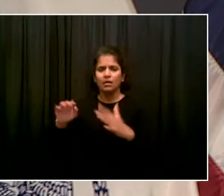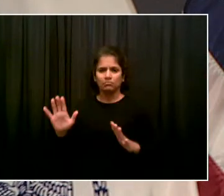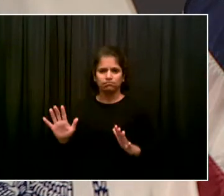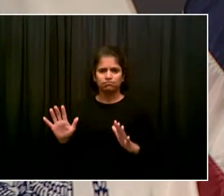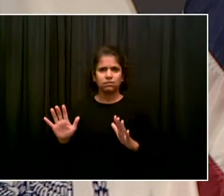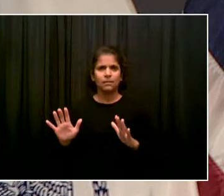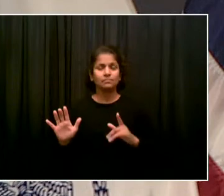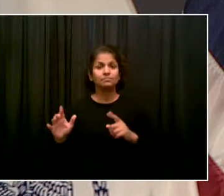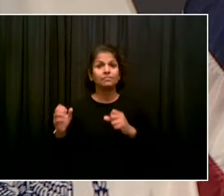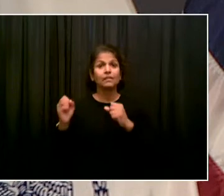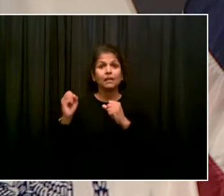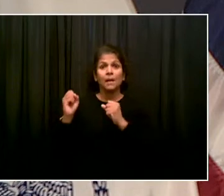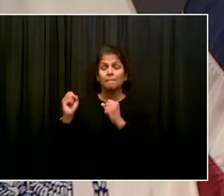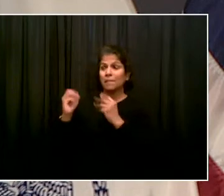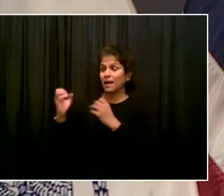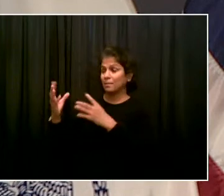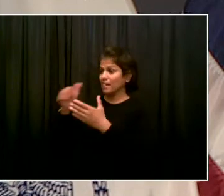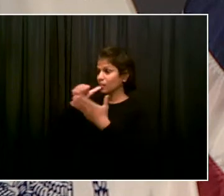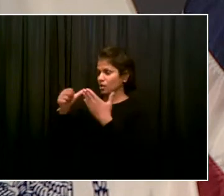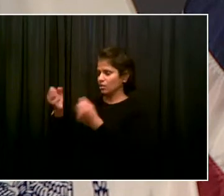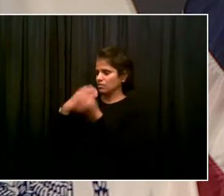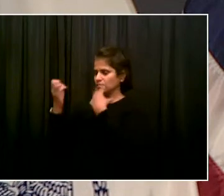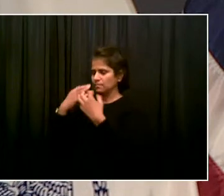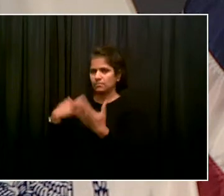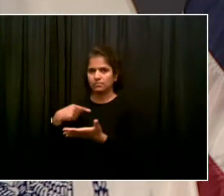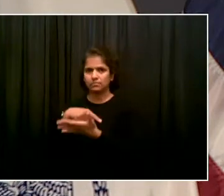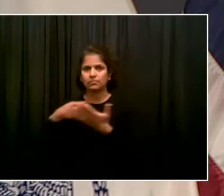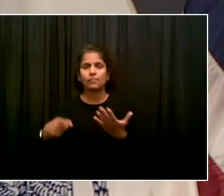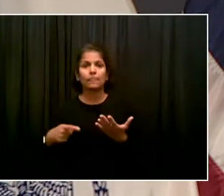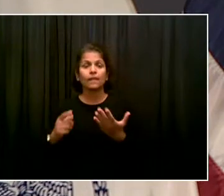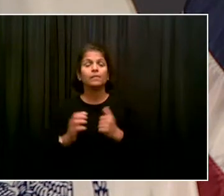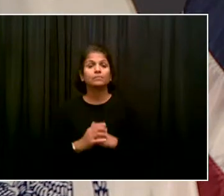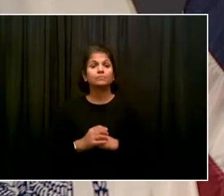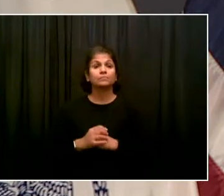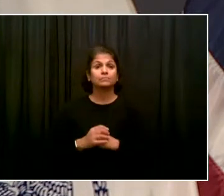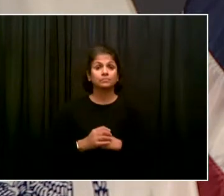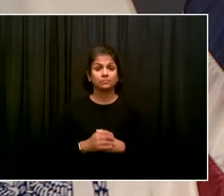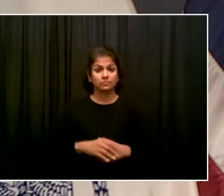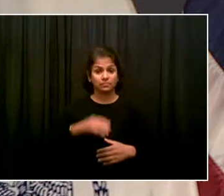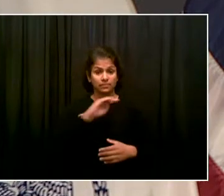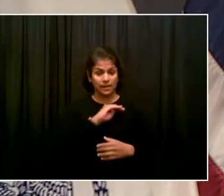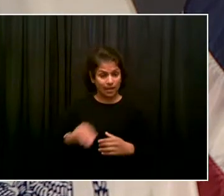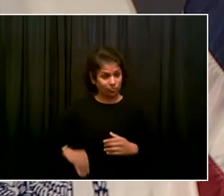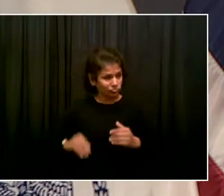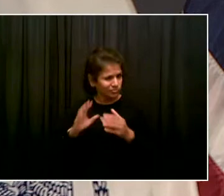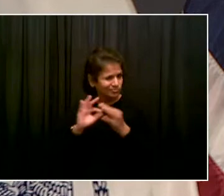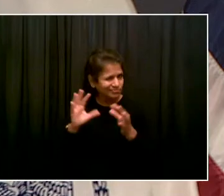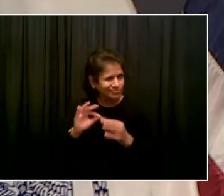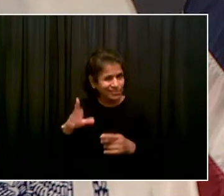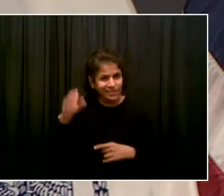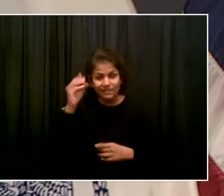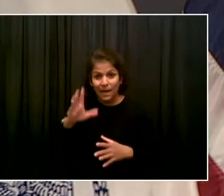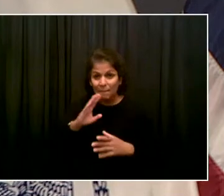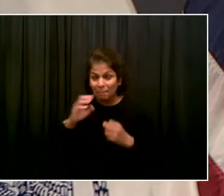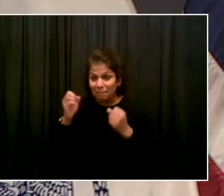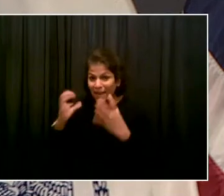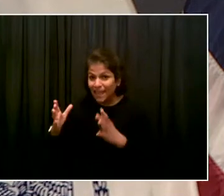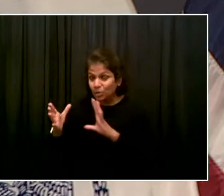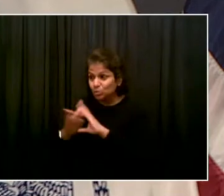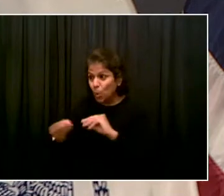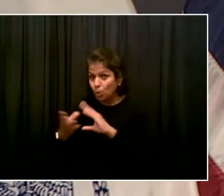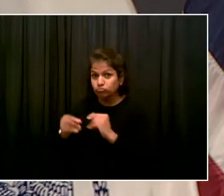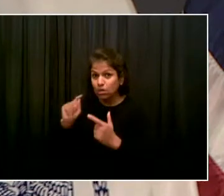is heartbreaking to hear their stories, except they're unfortunately being given false information. I don't know how to say it to you more